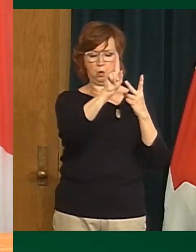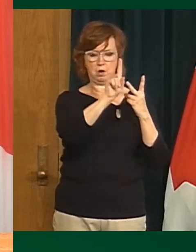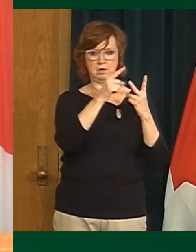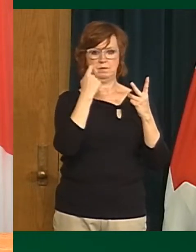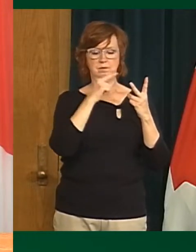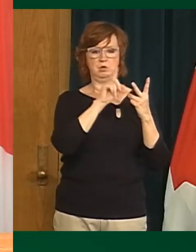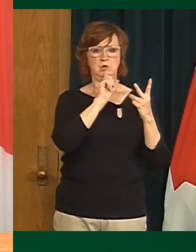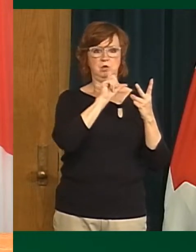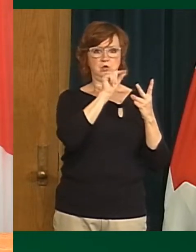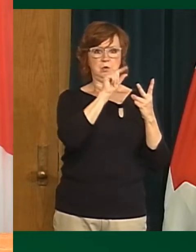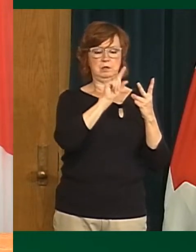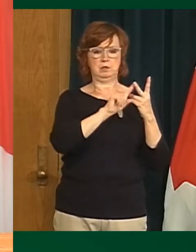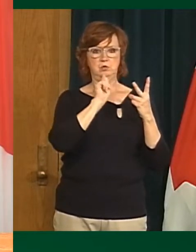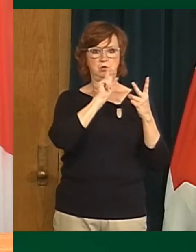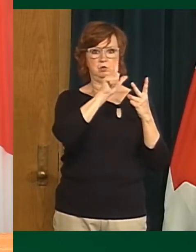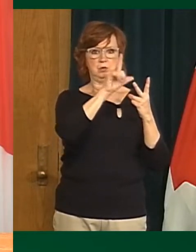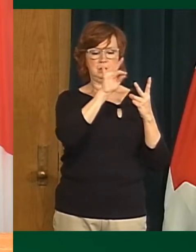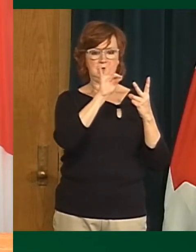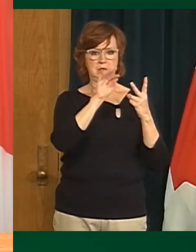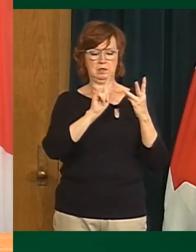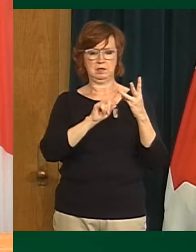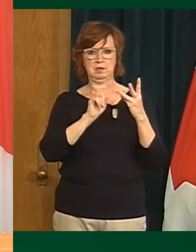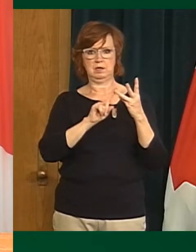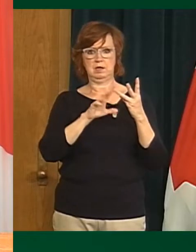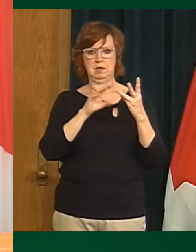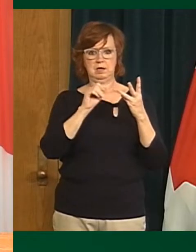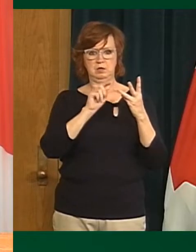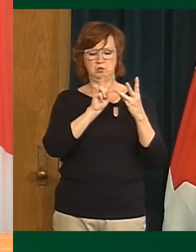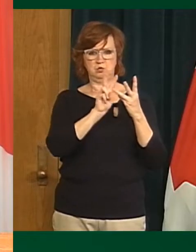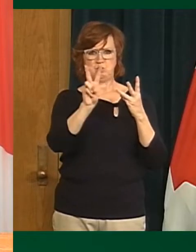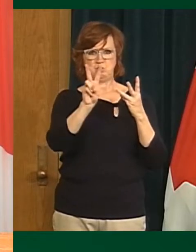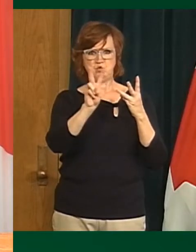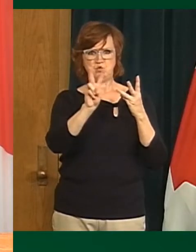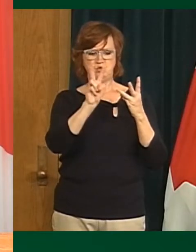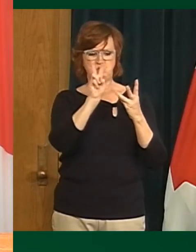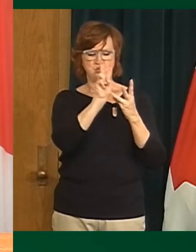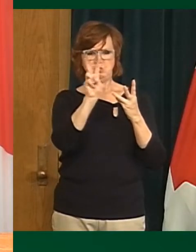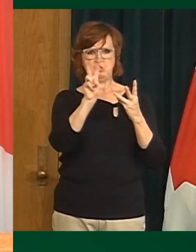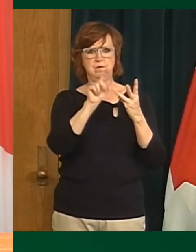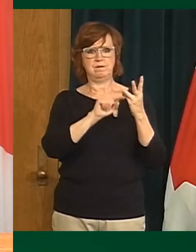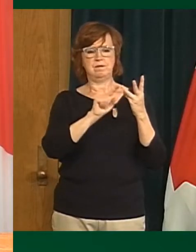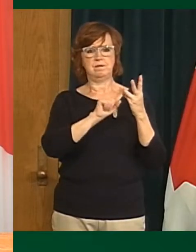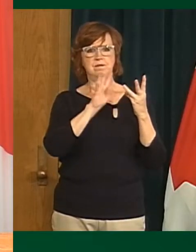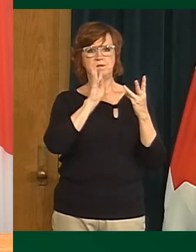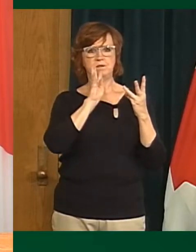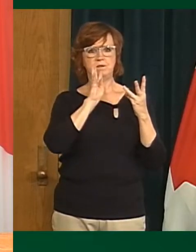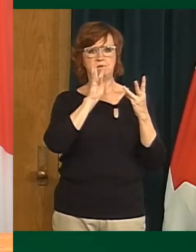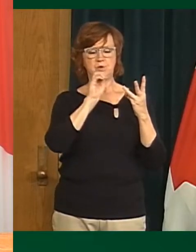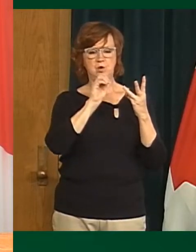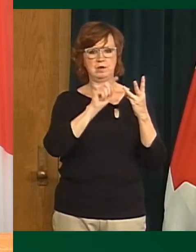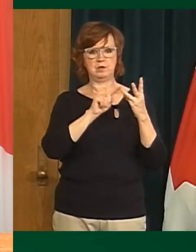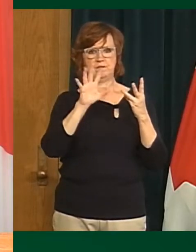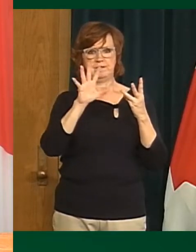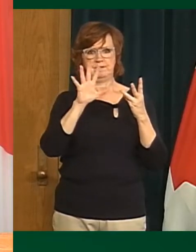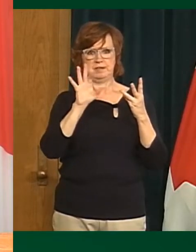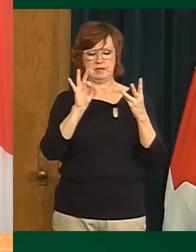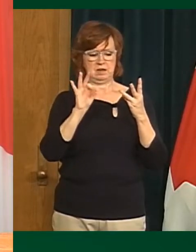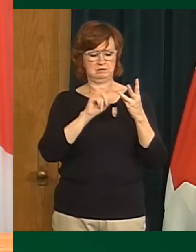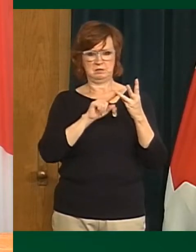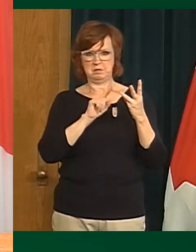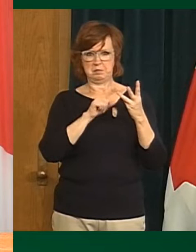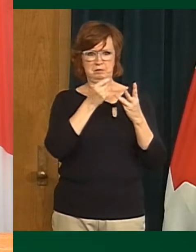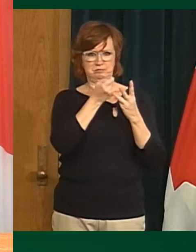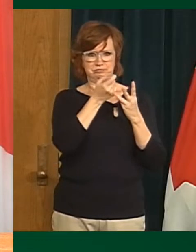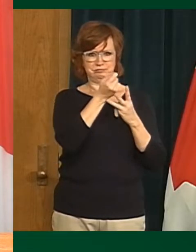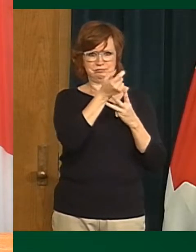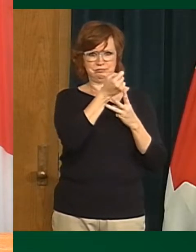in 30 to 39, so 4 in under 40, but no deaths. We have had 11 hospitalizations in 40 to